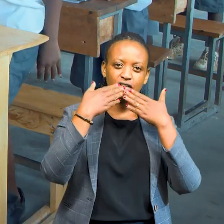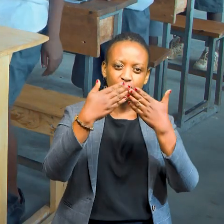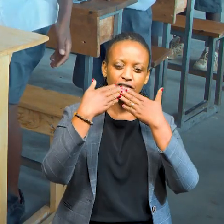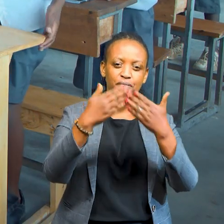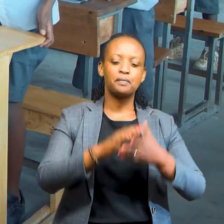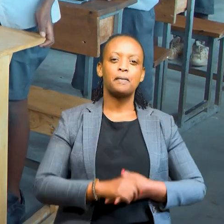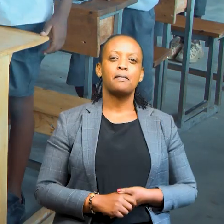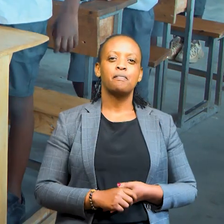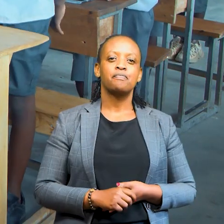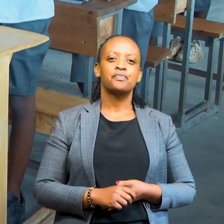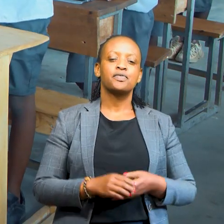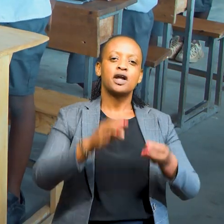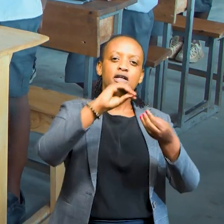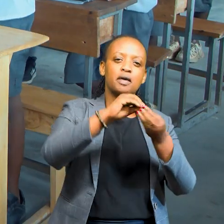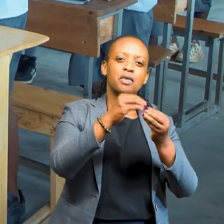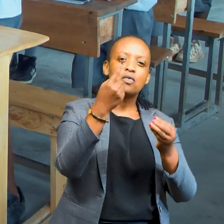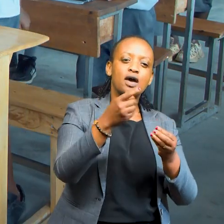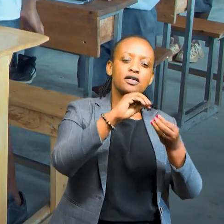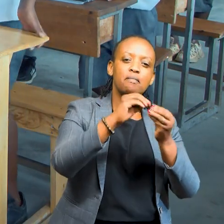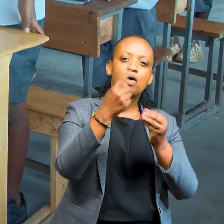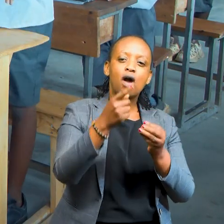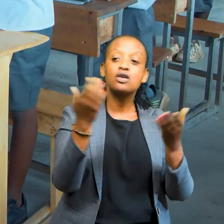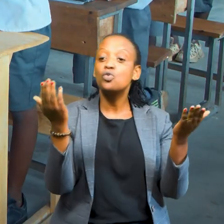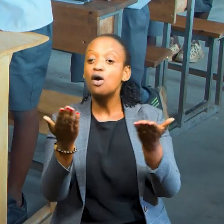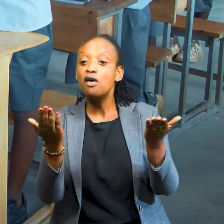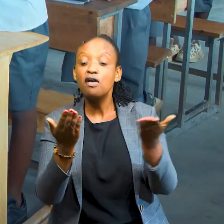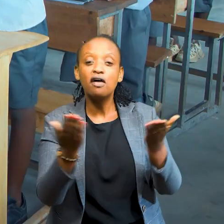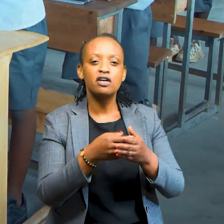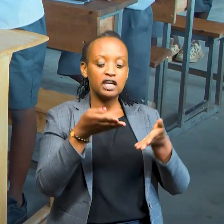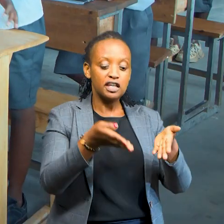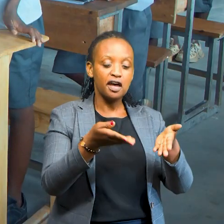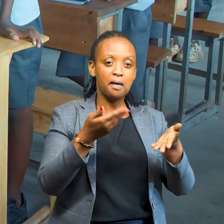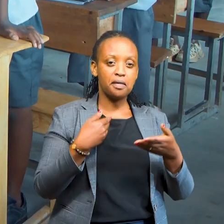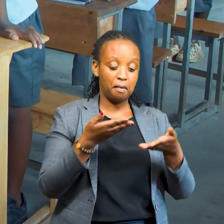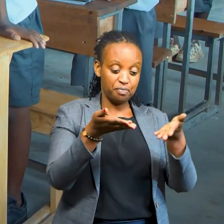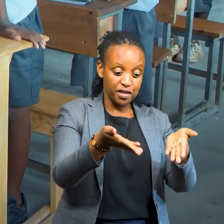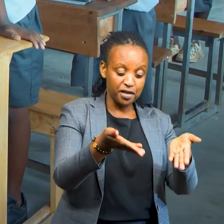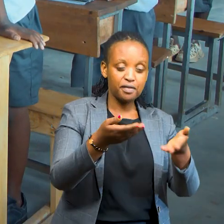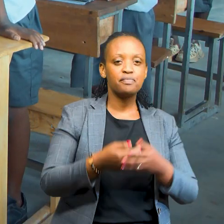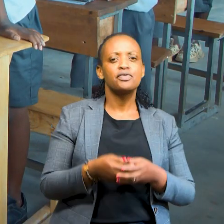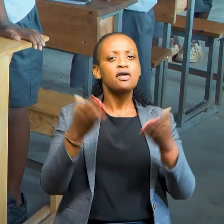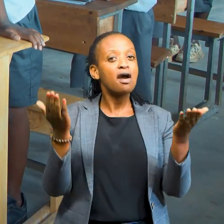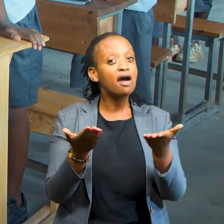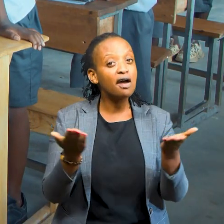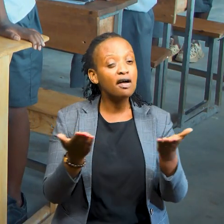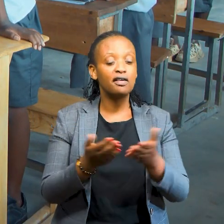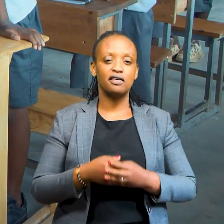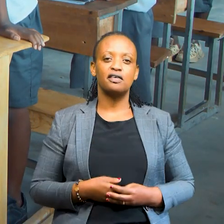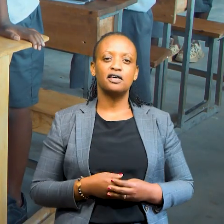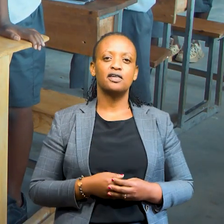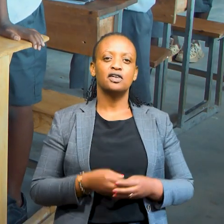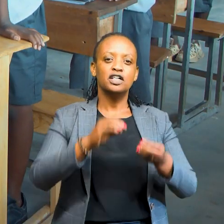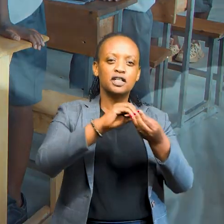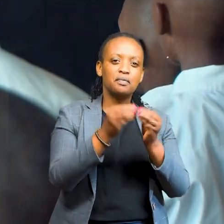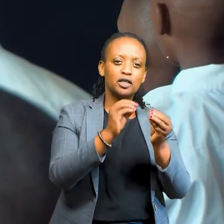Okay, thank you. Number one, where are you? Here I am, how do